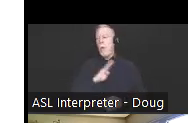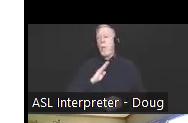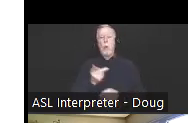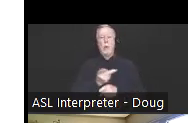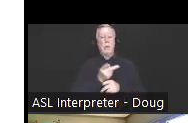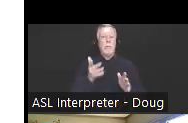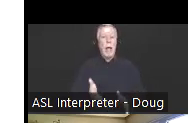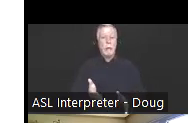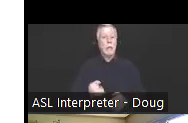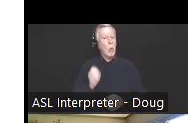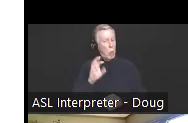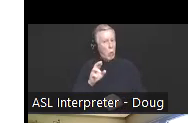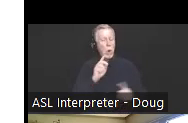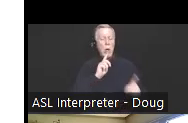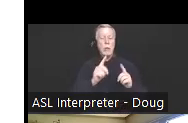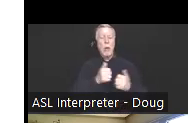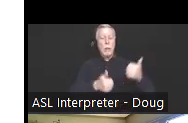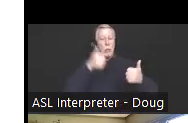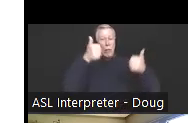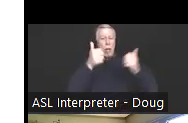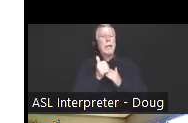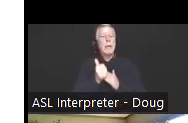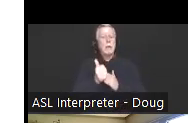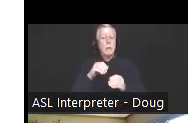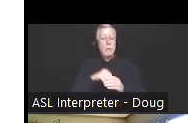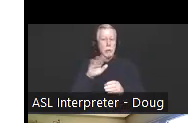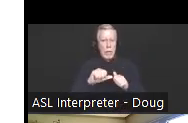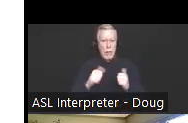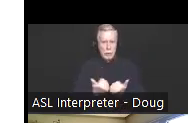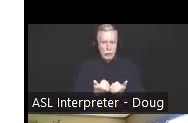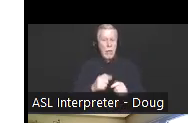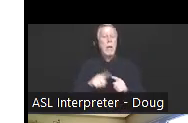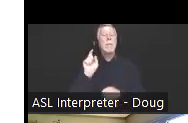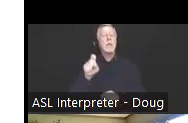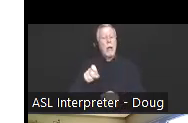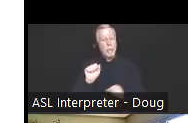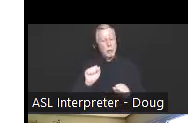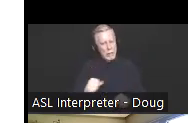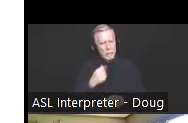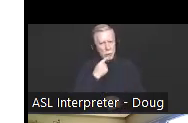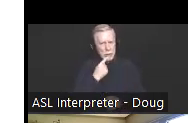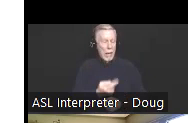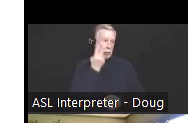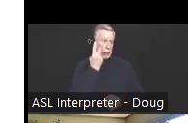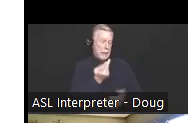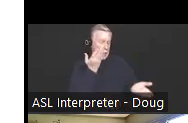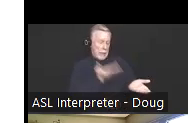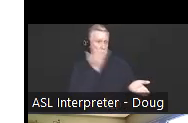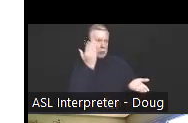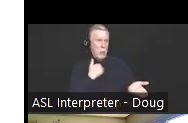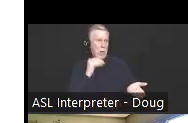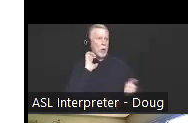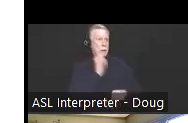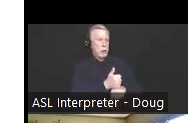your agency, but you really need to be able to say, here's where we're situating our work. We're going to collaboration only.